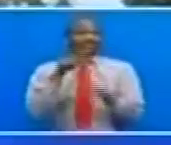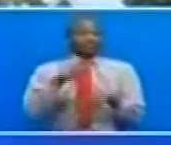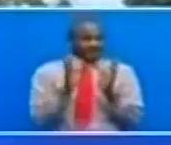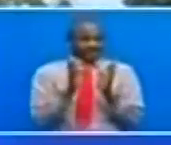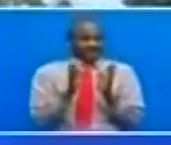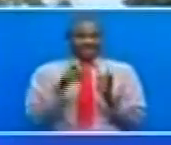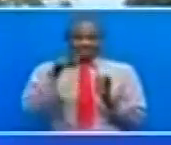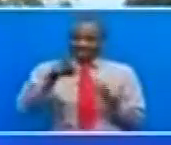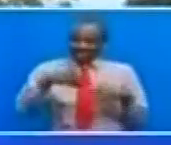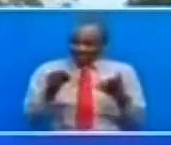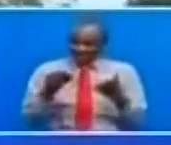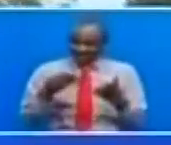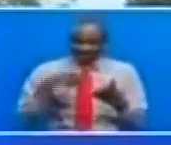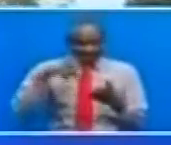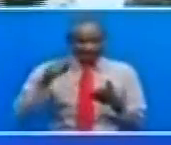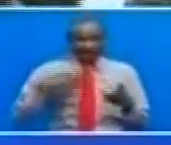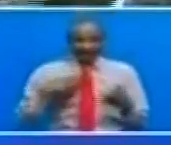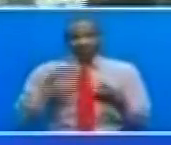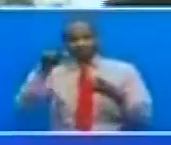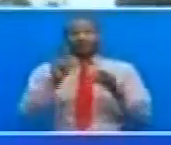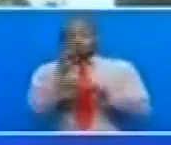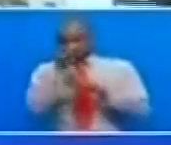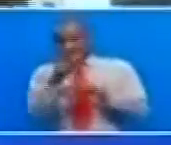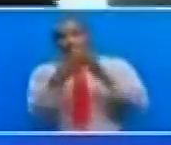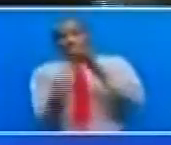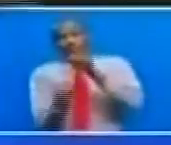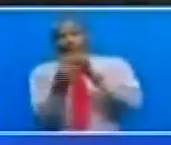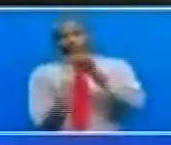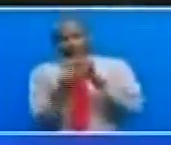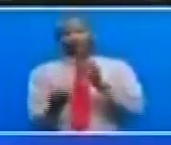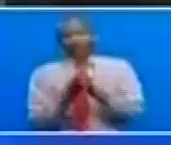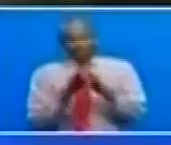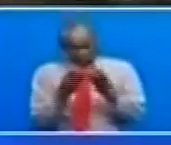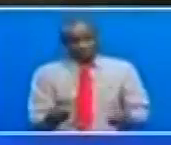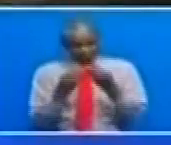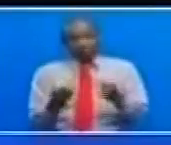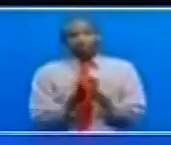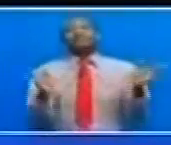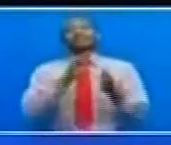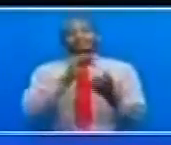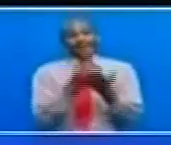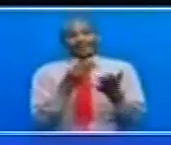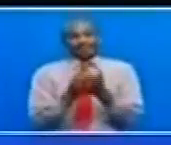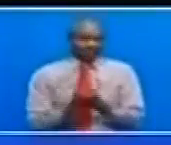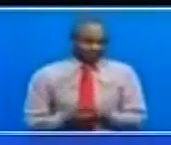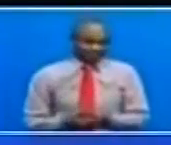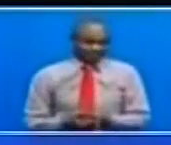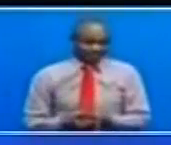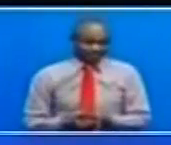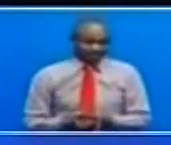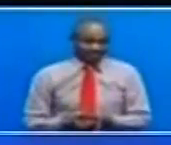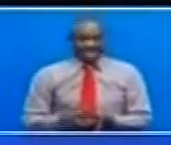as it provides room for siphoning of public funds and must be rejected on arrival. So if you shield